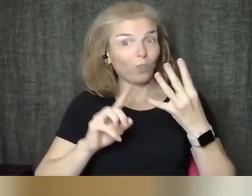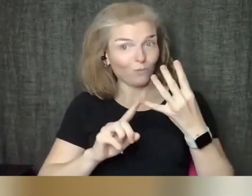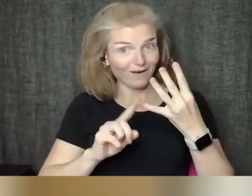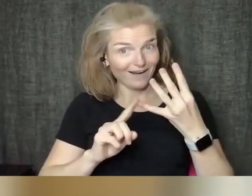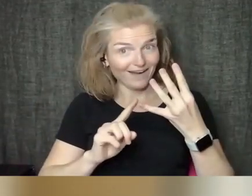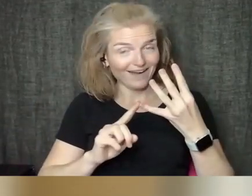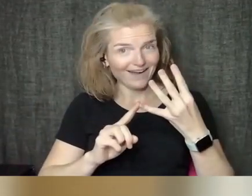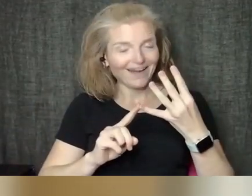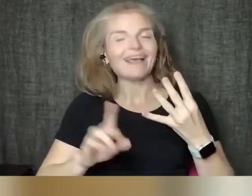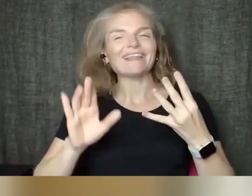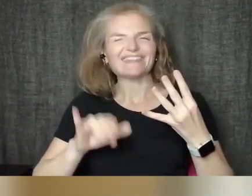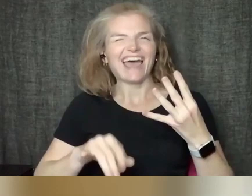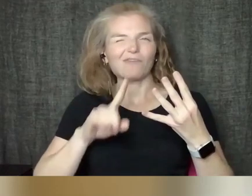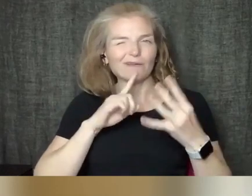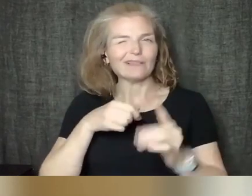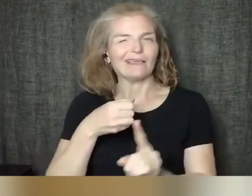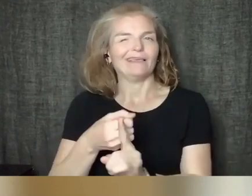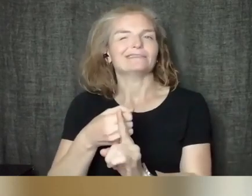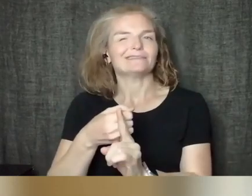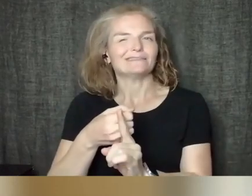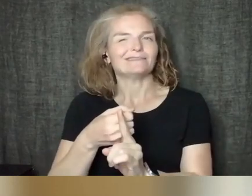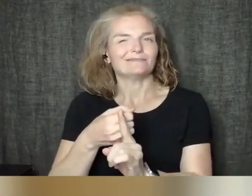the root of the problem.